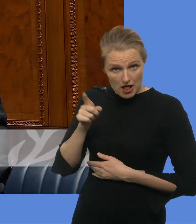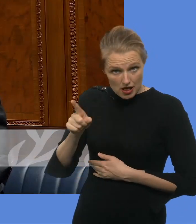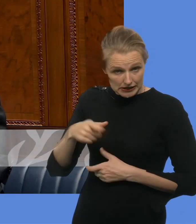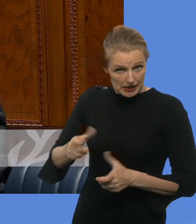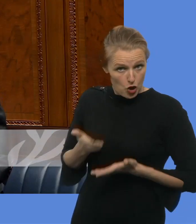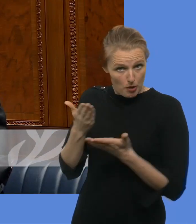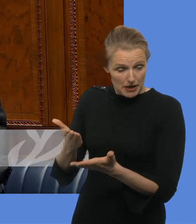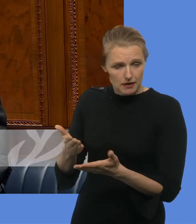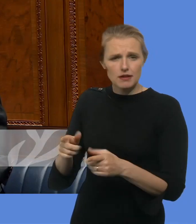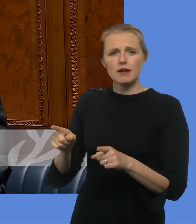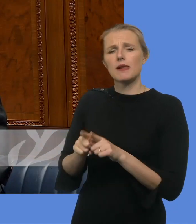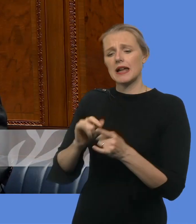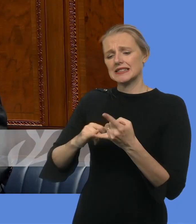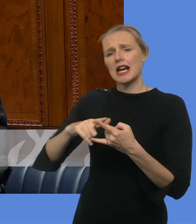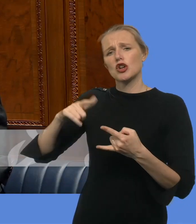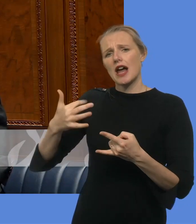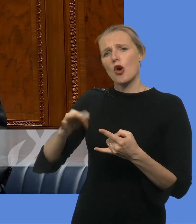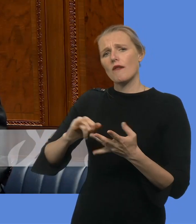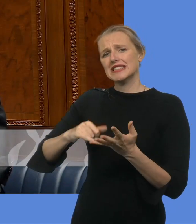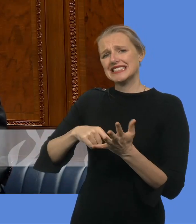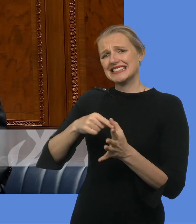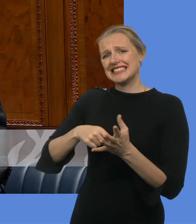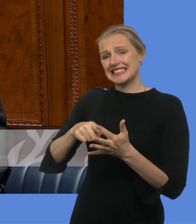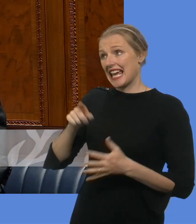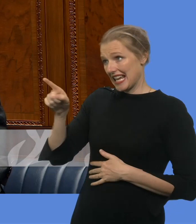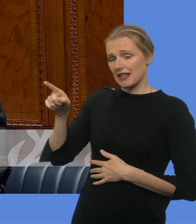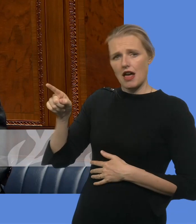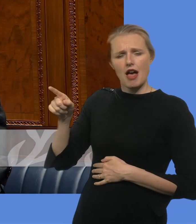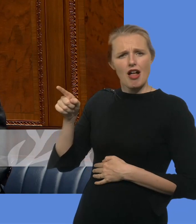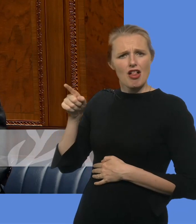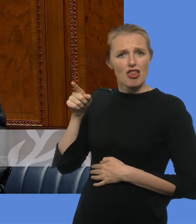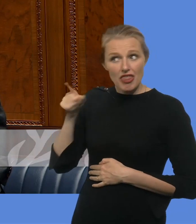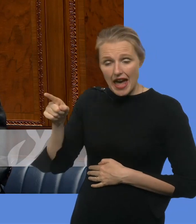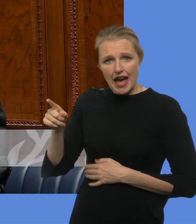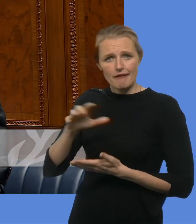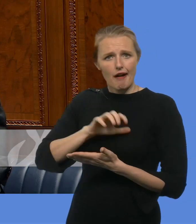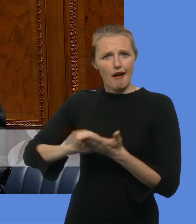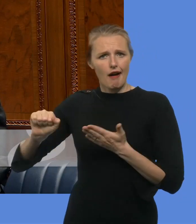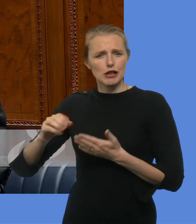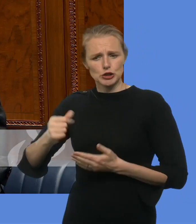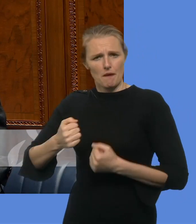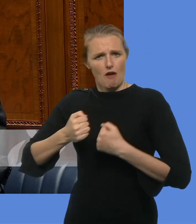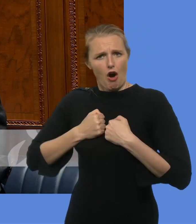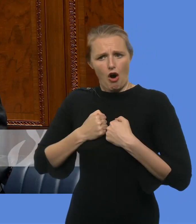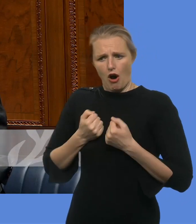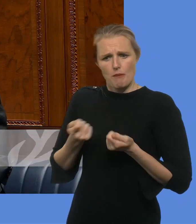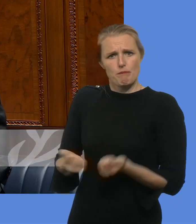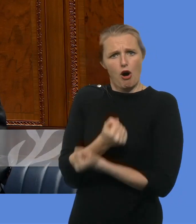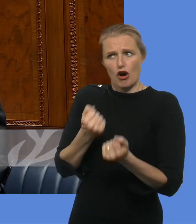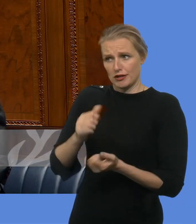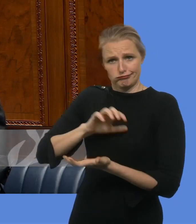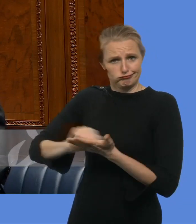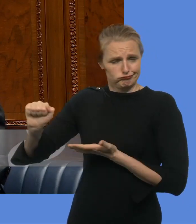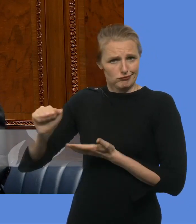State's gazumping of some of the functions and powers of the Department in respect of the iniquitous Irish Sea border, is there a